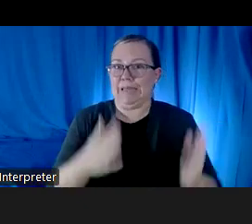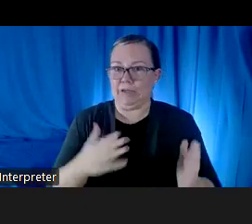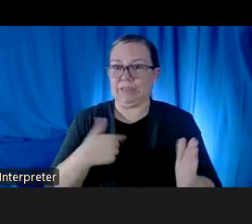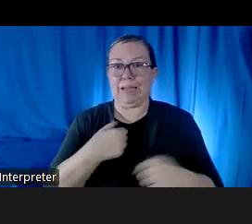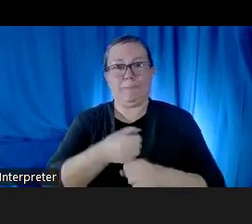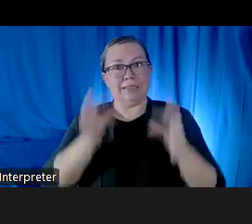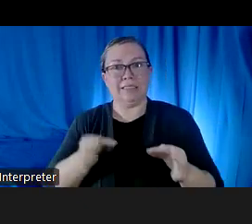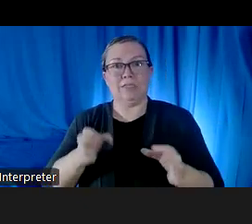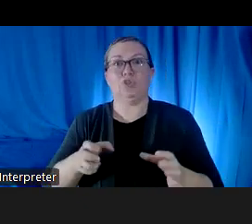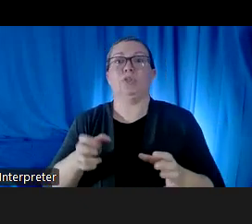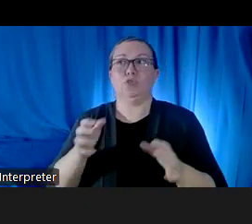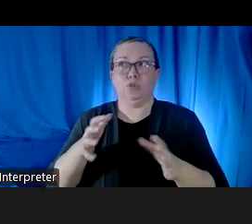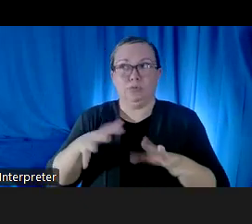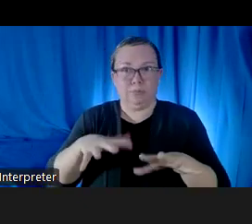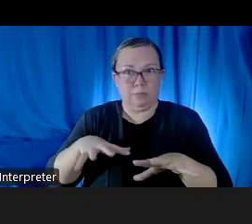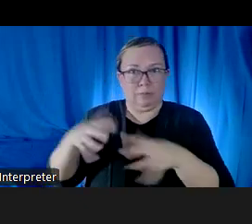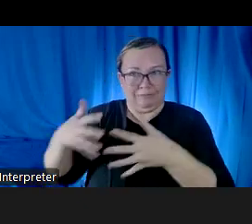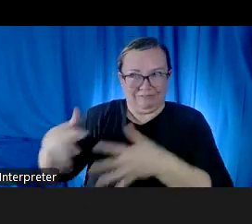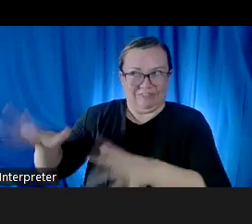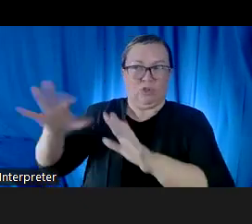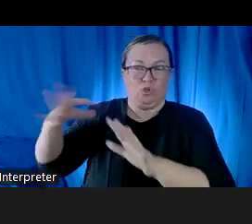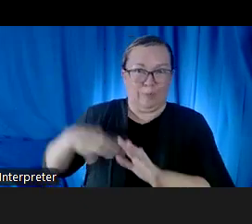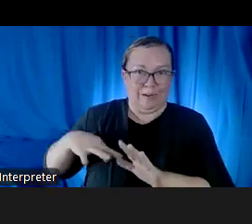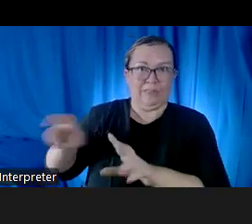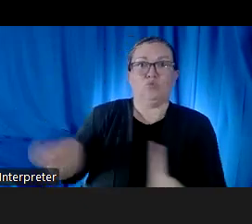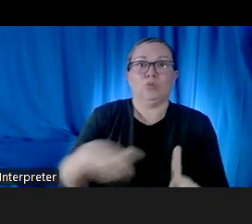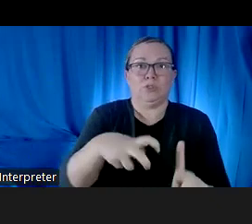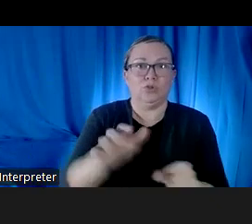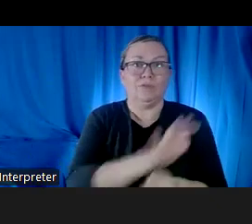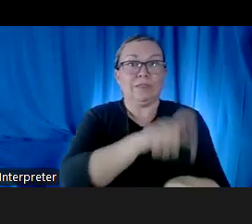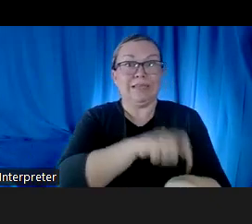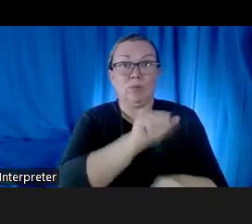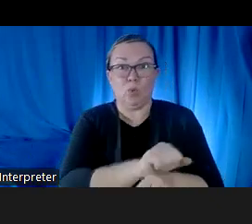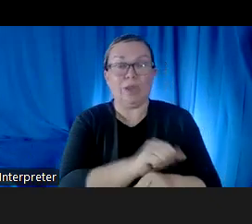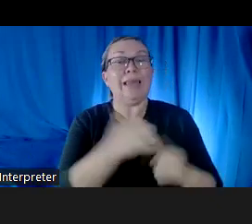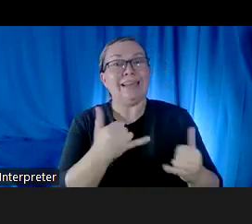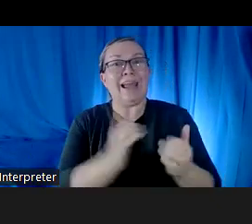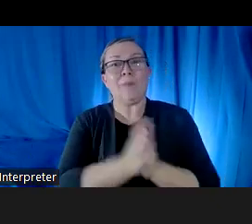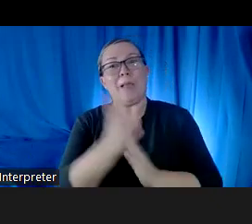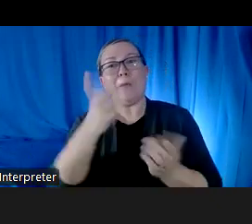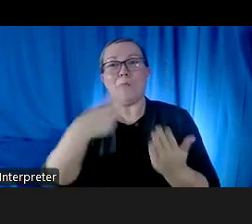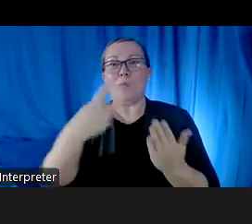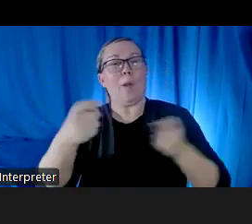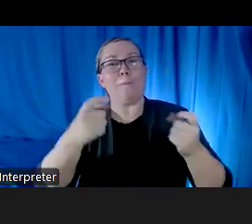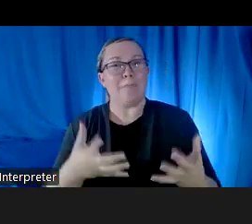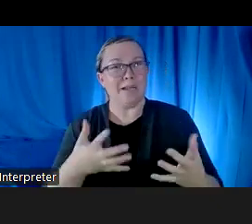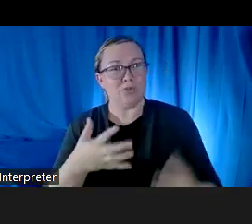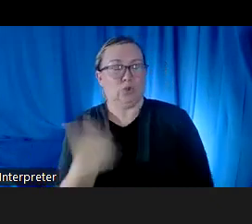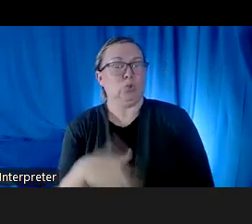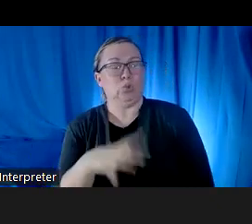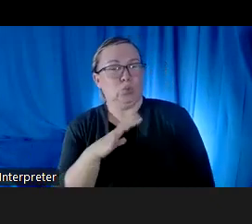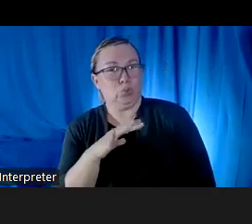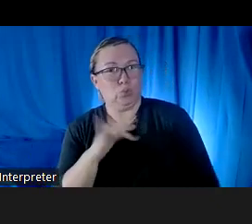decision to work myself off of my disability benefits. And a few years later, I got to become the program manager, which was pretty